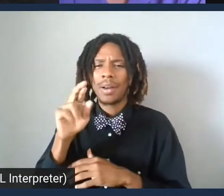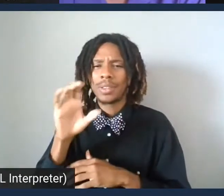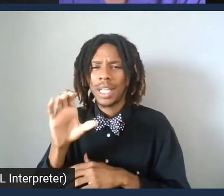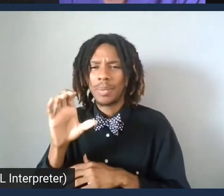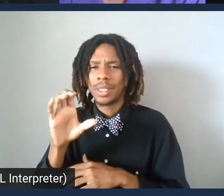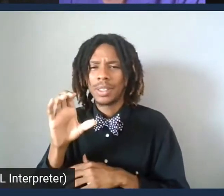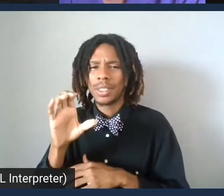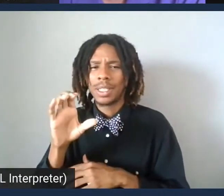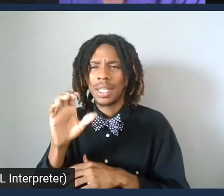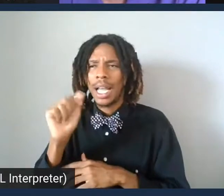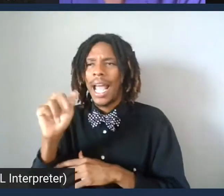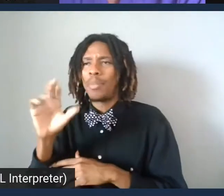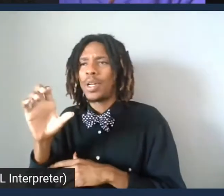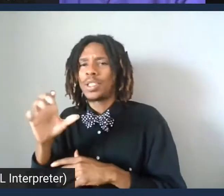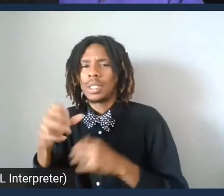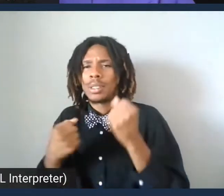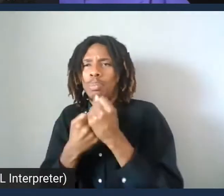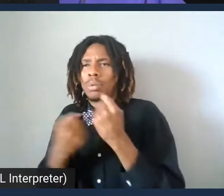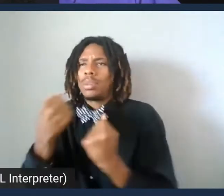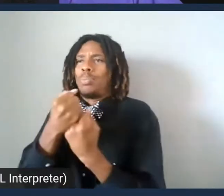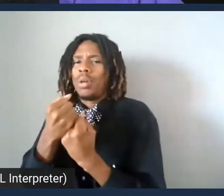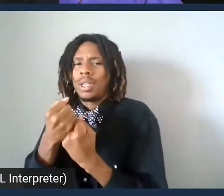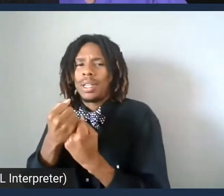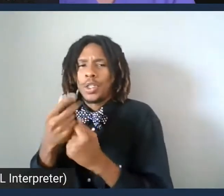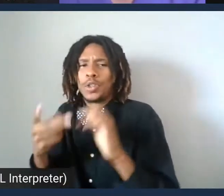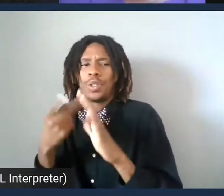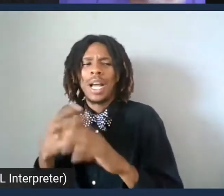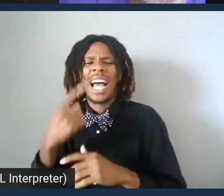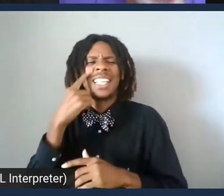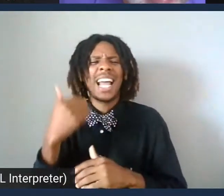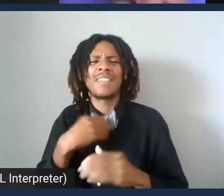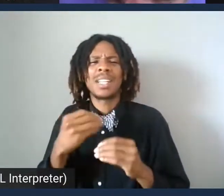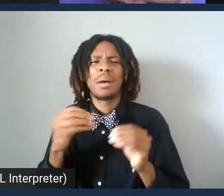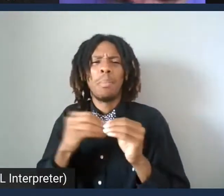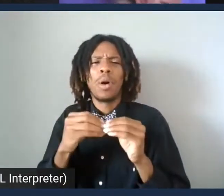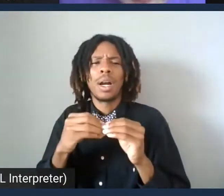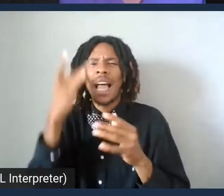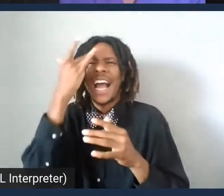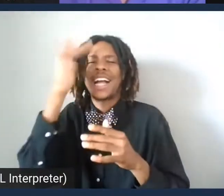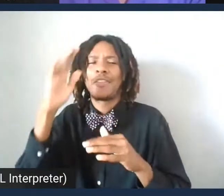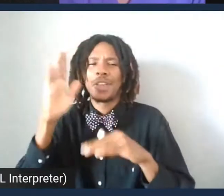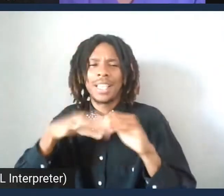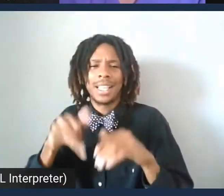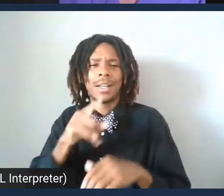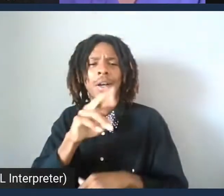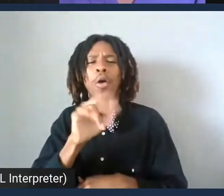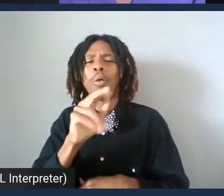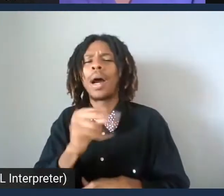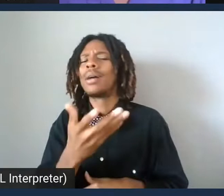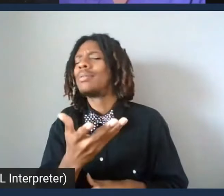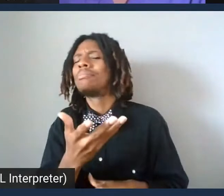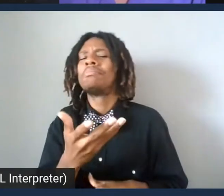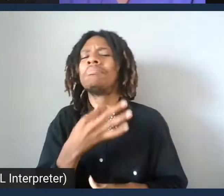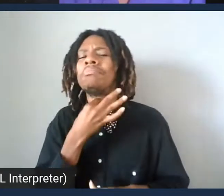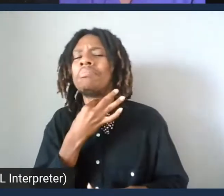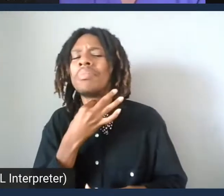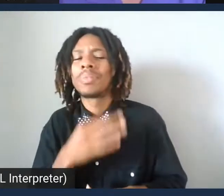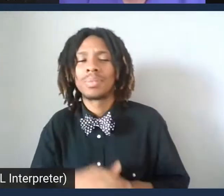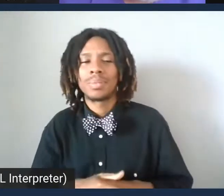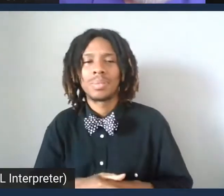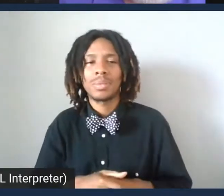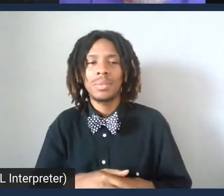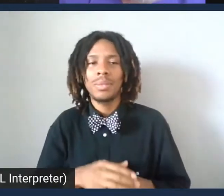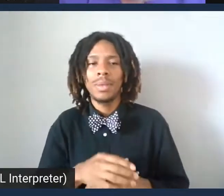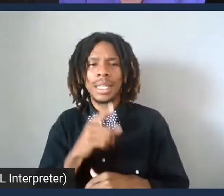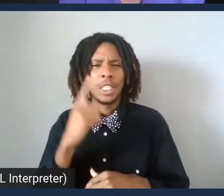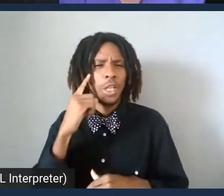controller? I think they might have something even more clever than that. Ryan, what's your take on that? Or did you hear the